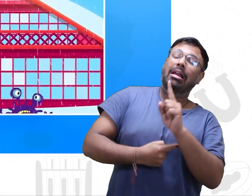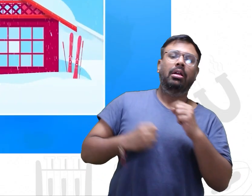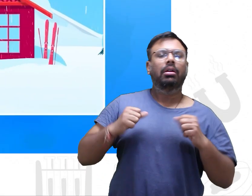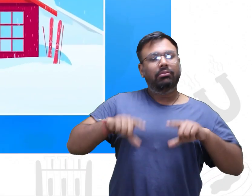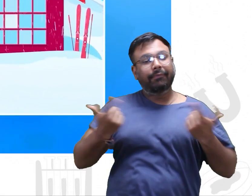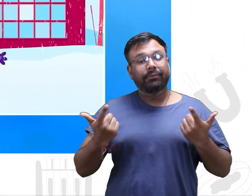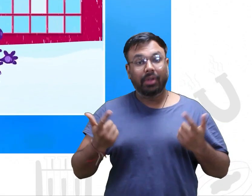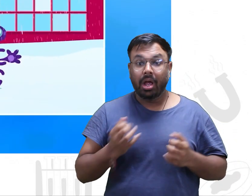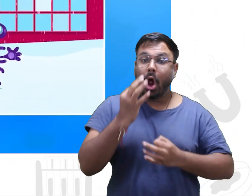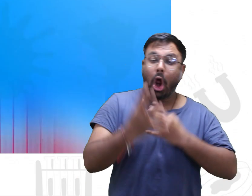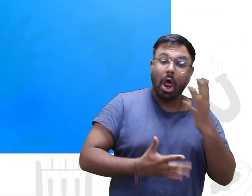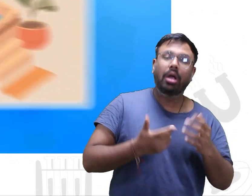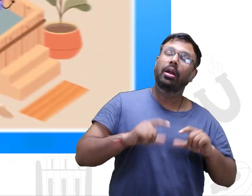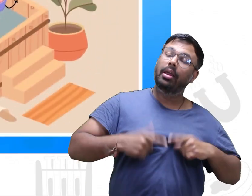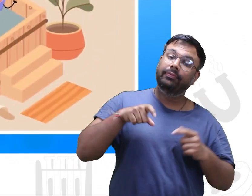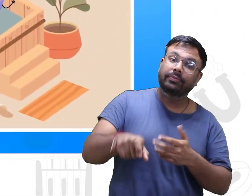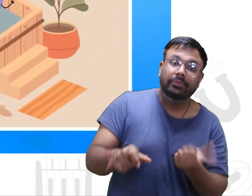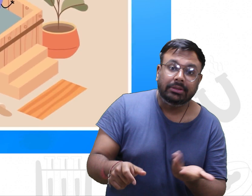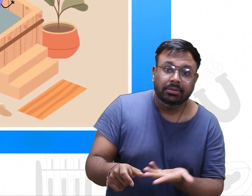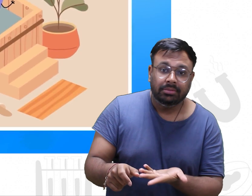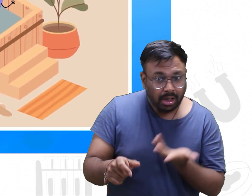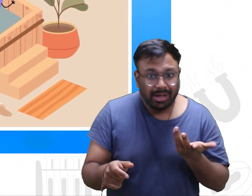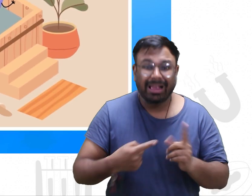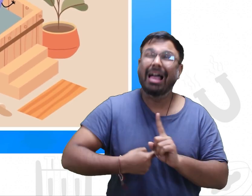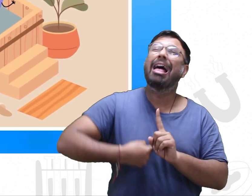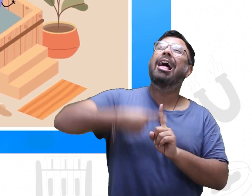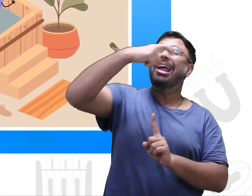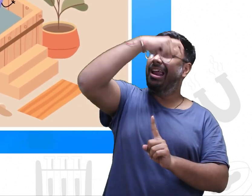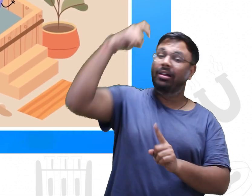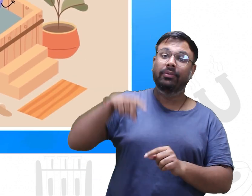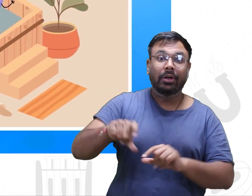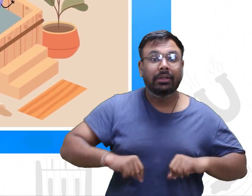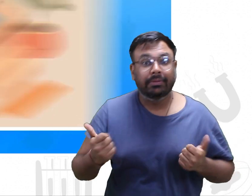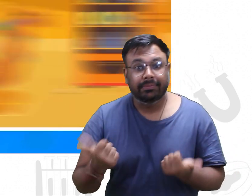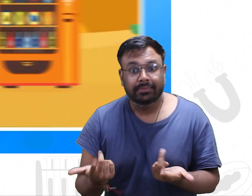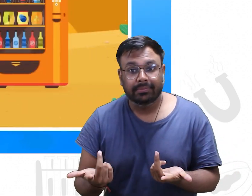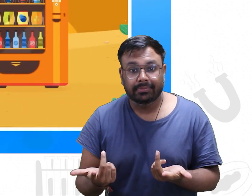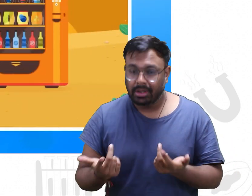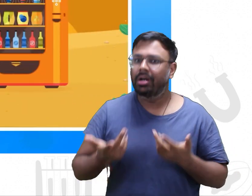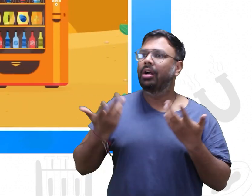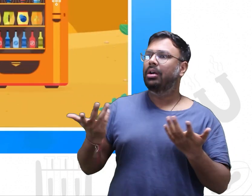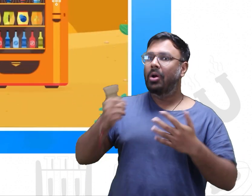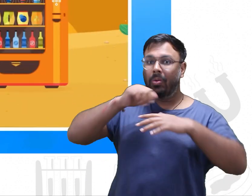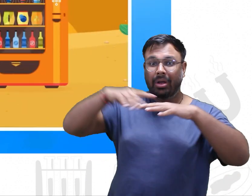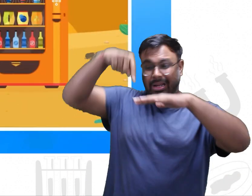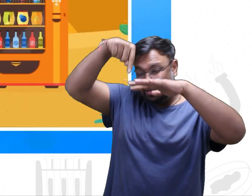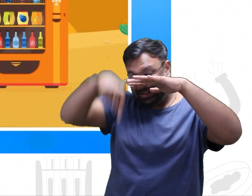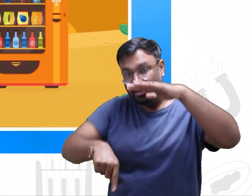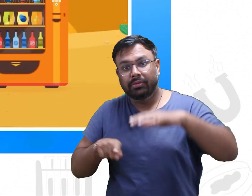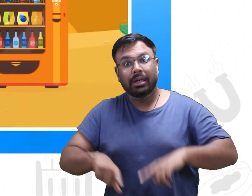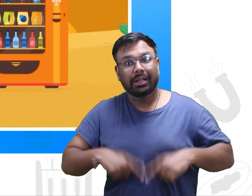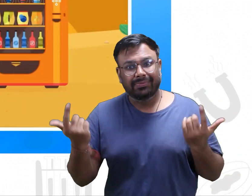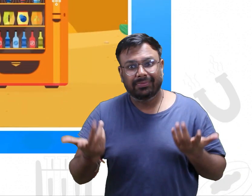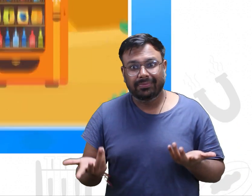live in cold mountains filled with snow. You can even find them in hot springs with high temperatures. They can also survive in